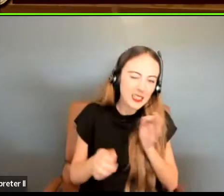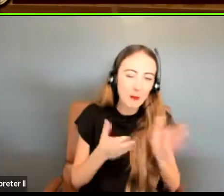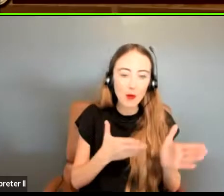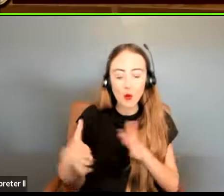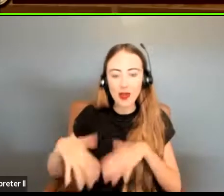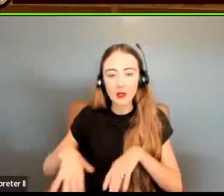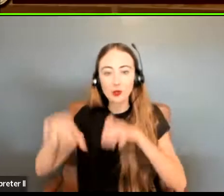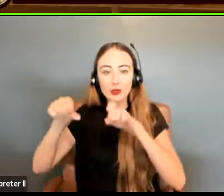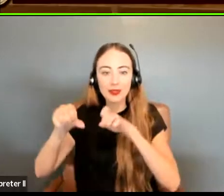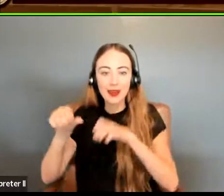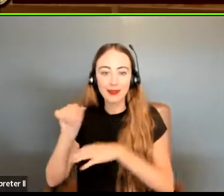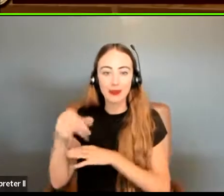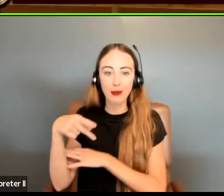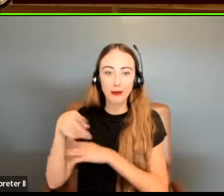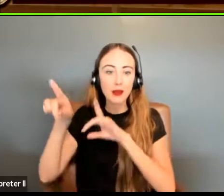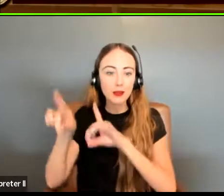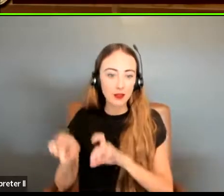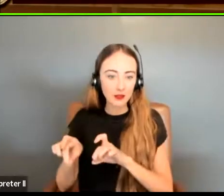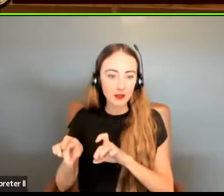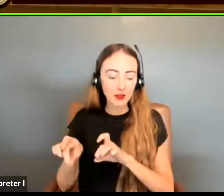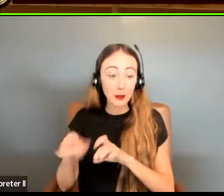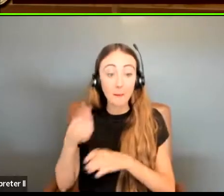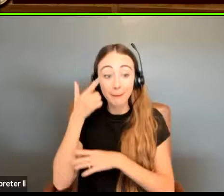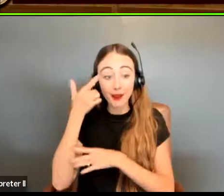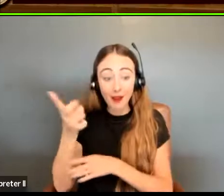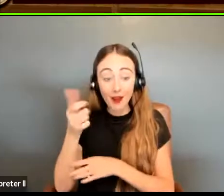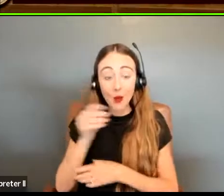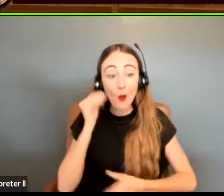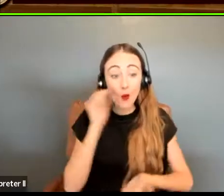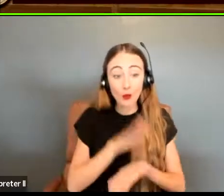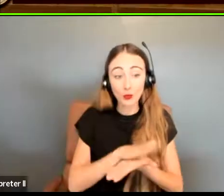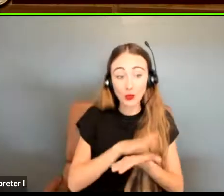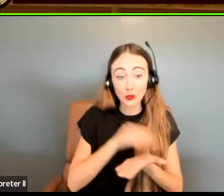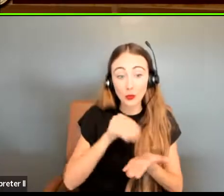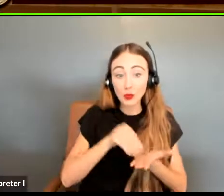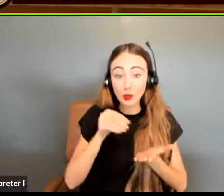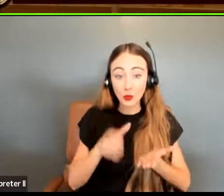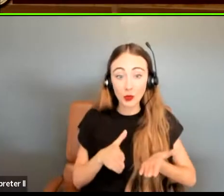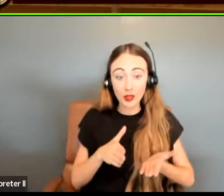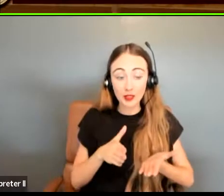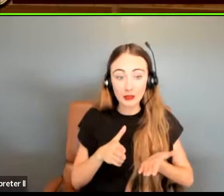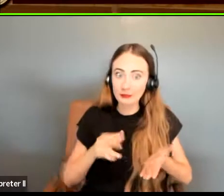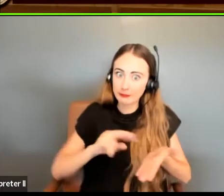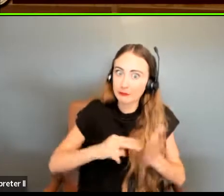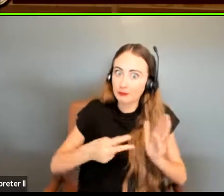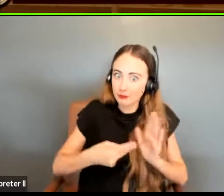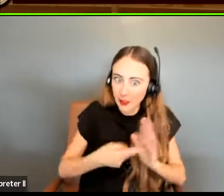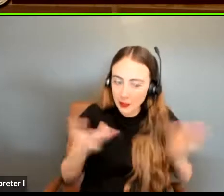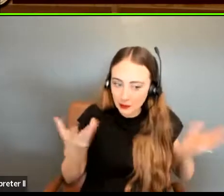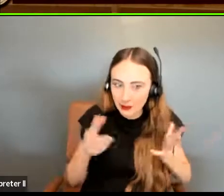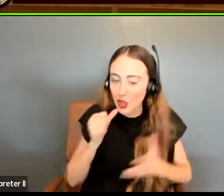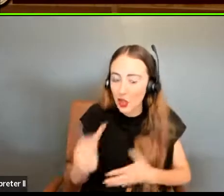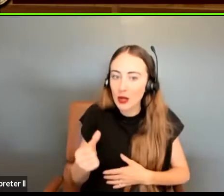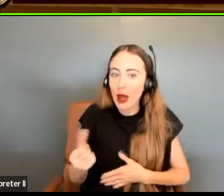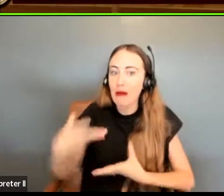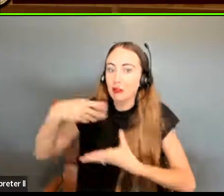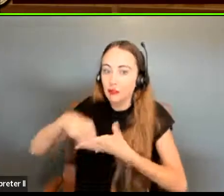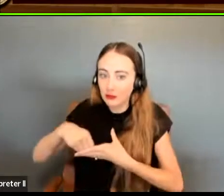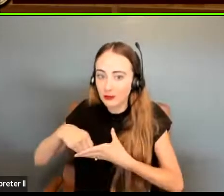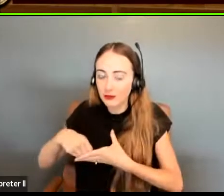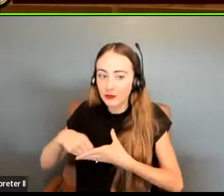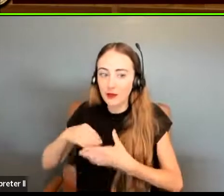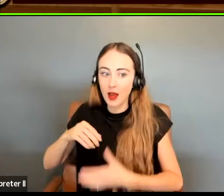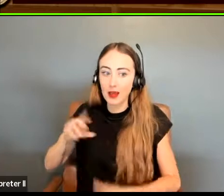advanced placement exams, because homeschool students, by definition, are not enrolled in a DCPS